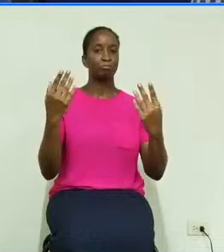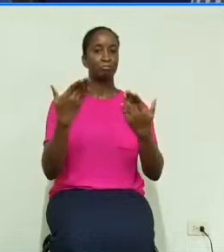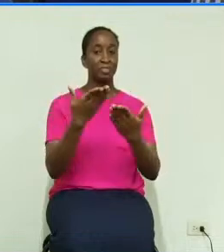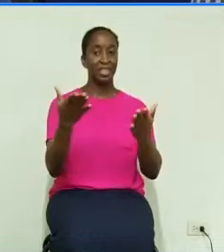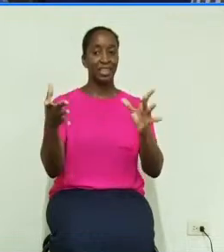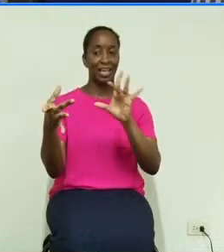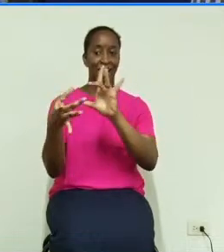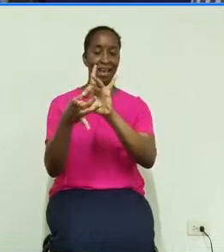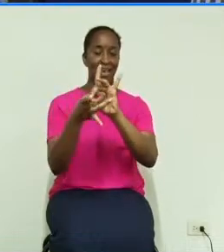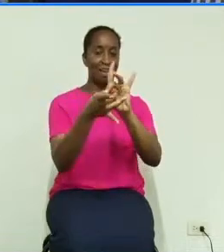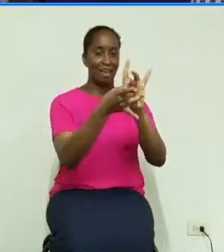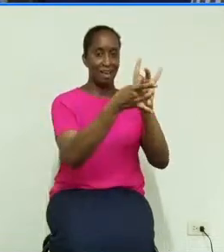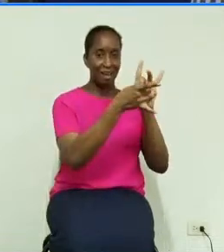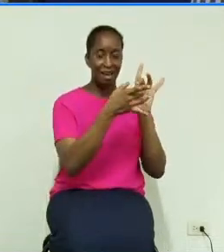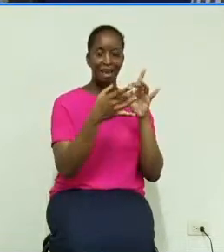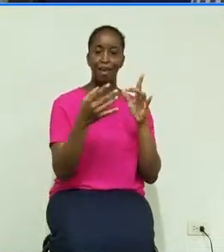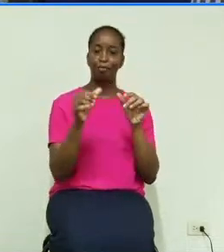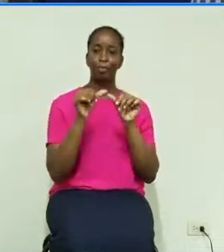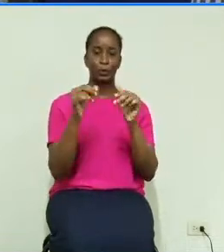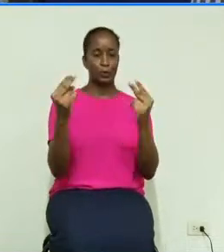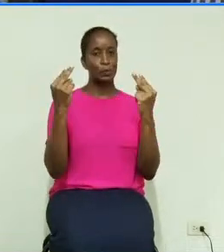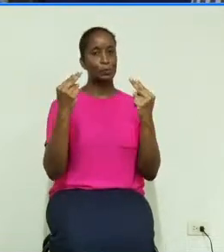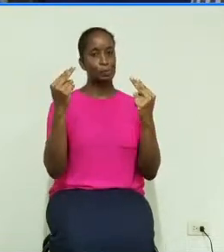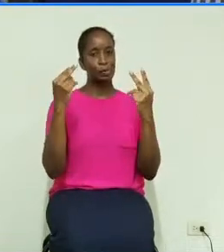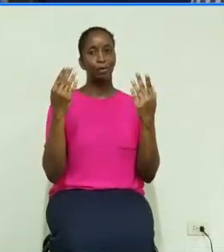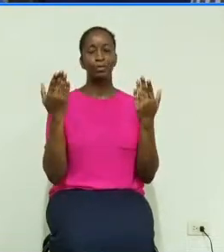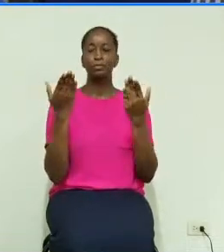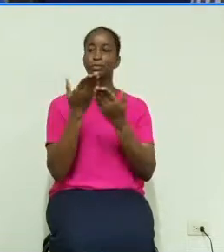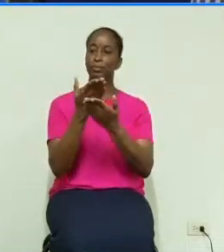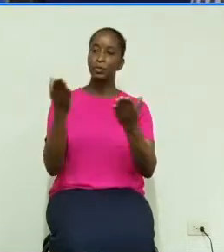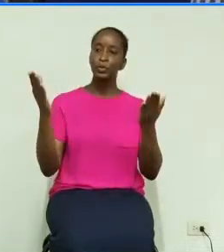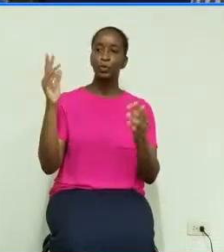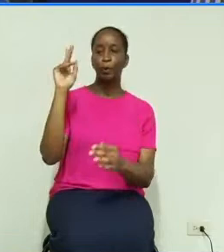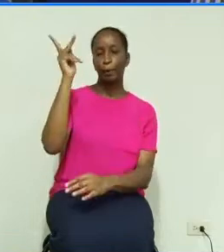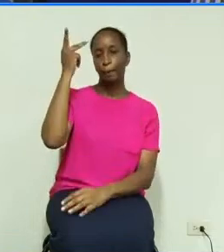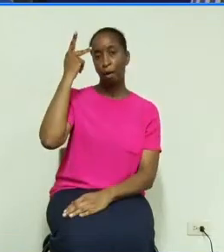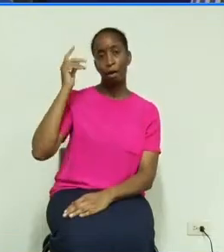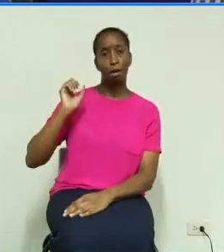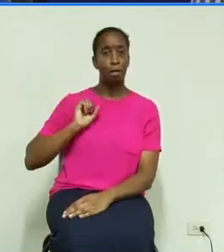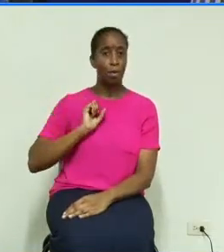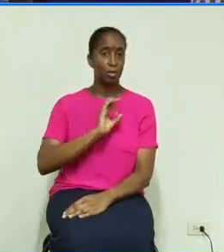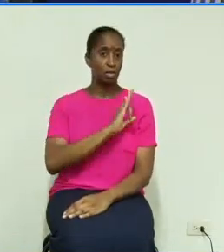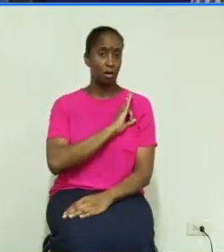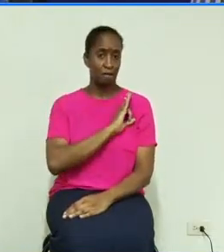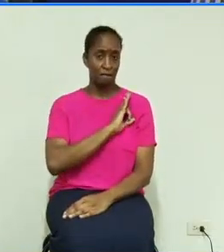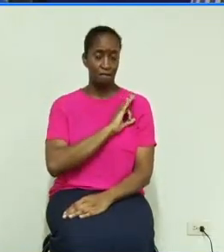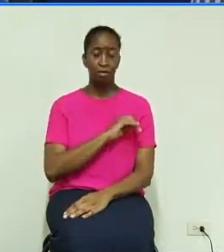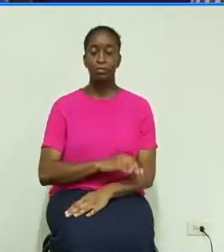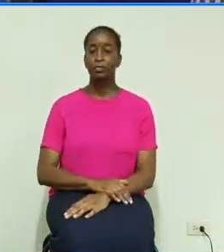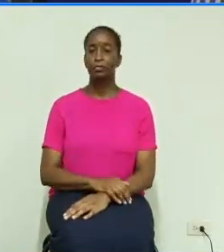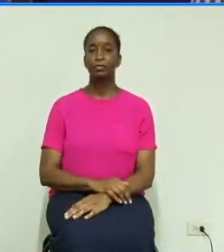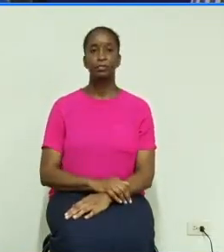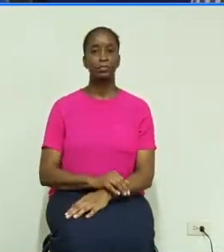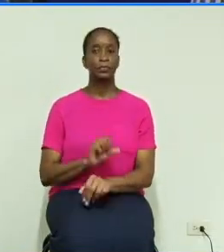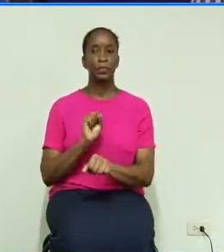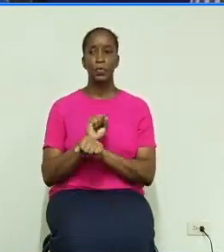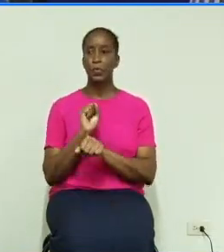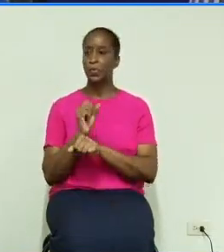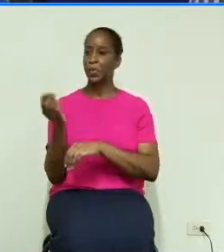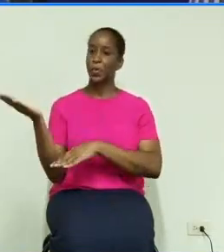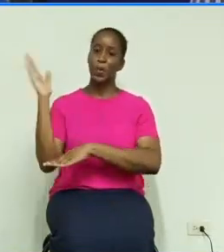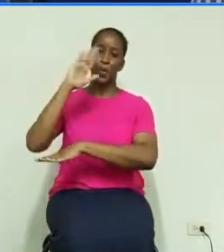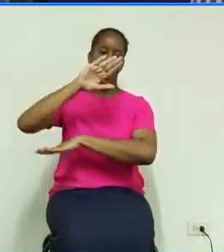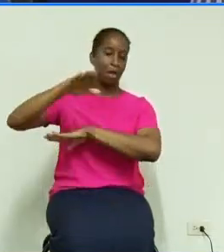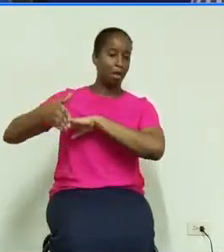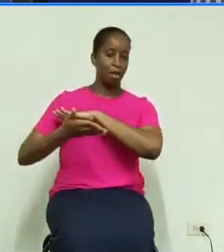all others, the staff of Parliament who work day and night. We see